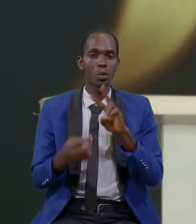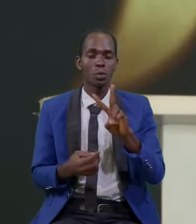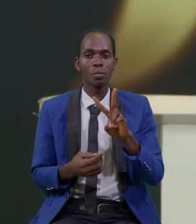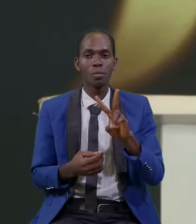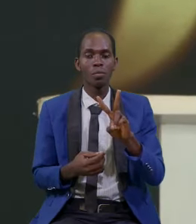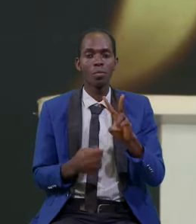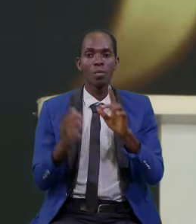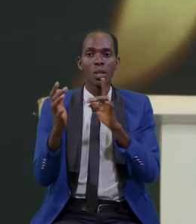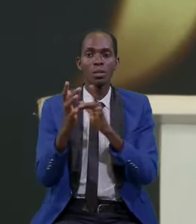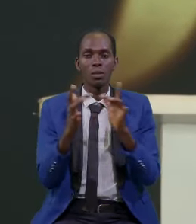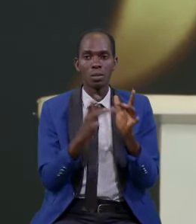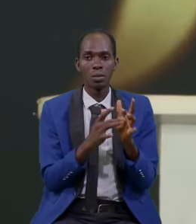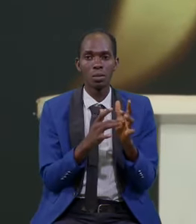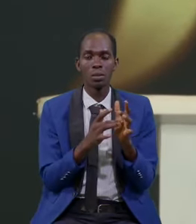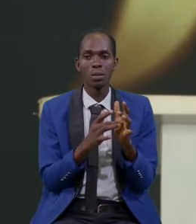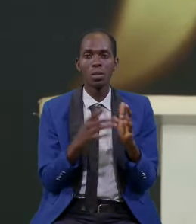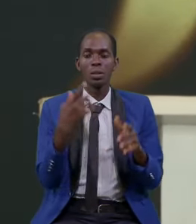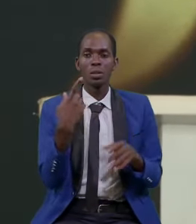Jesus, the overcomer,